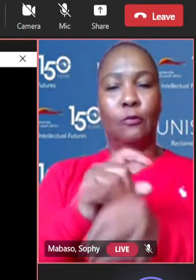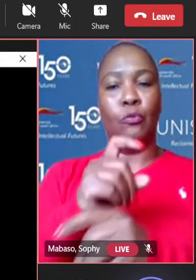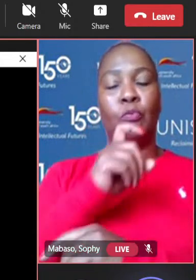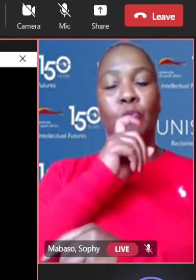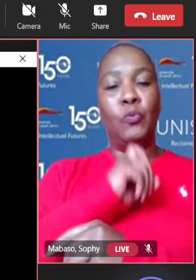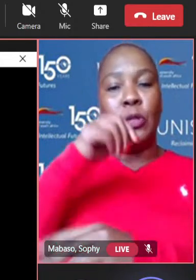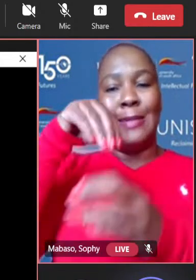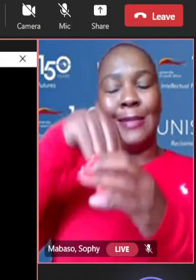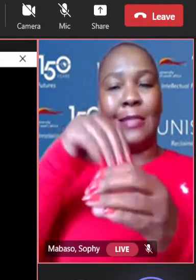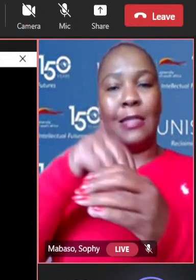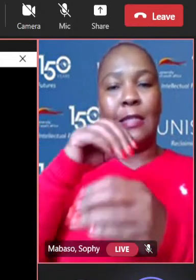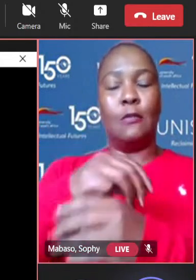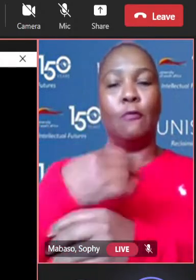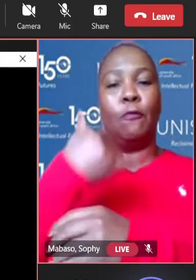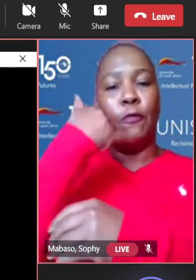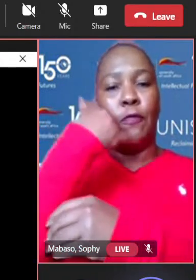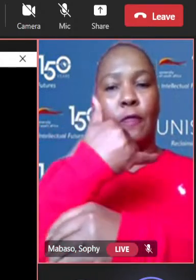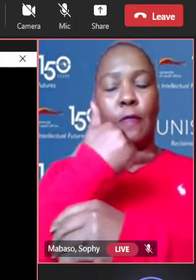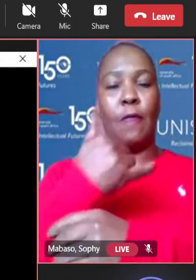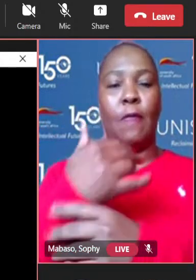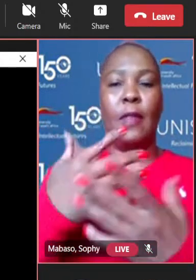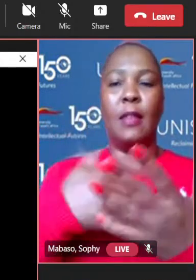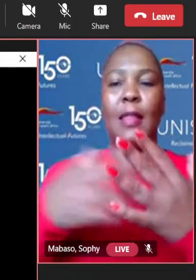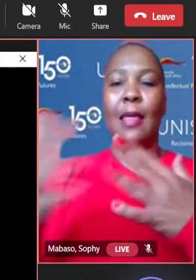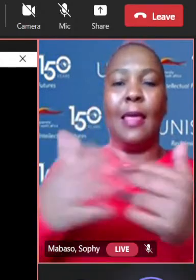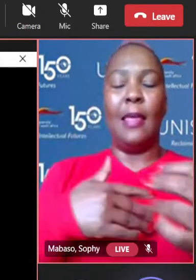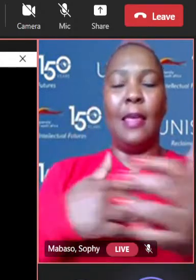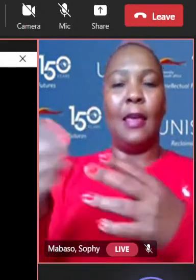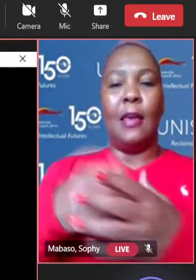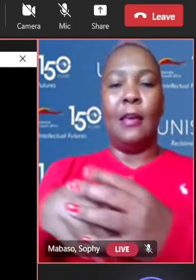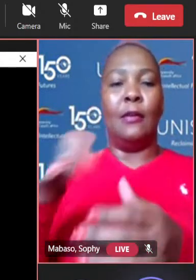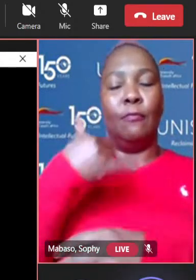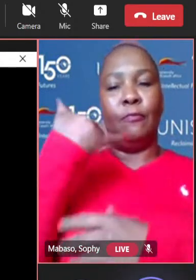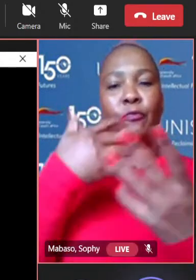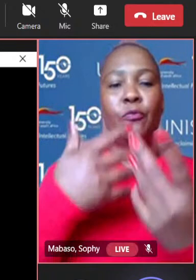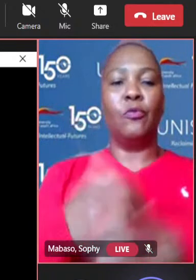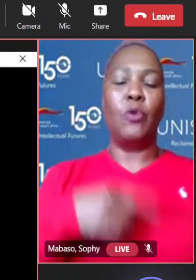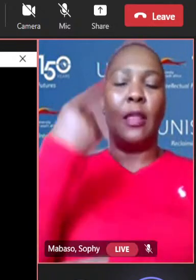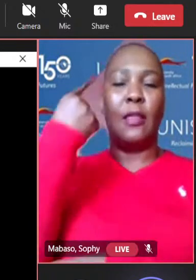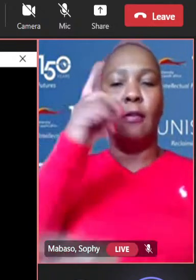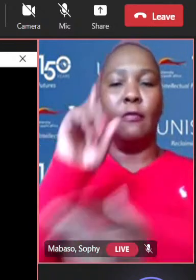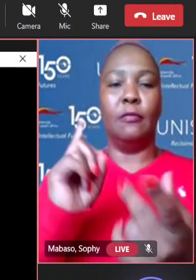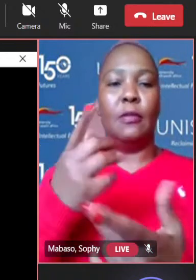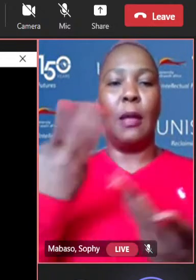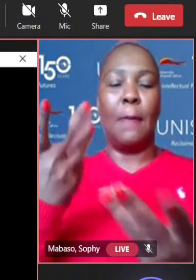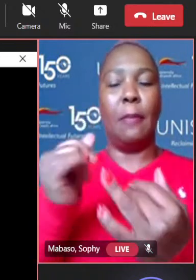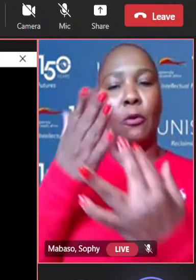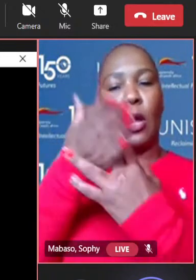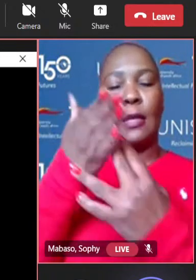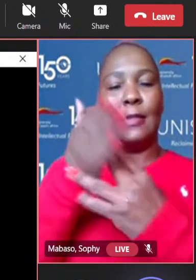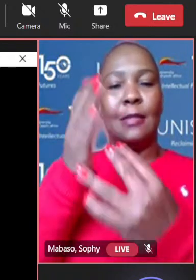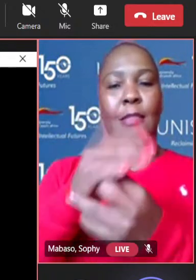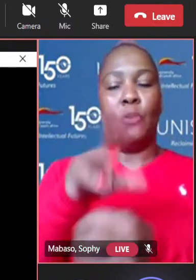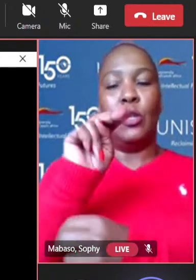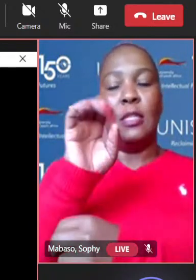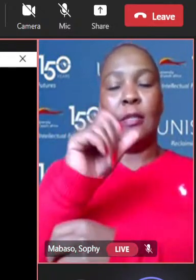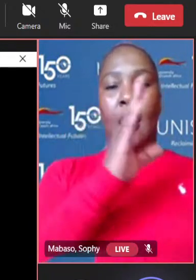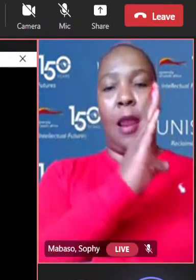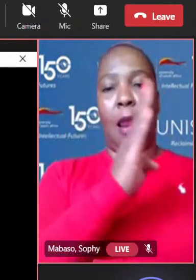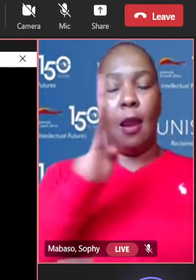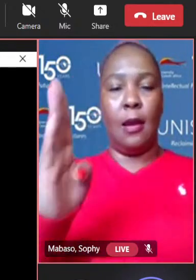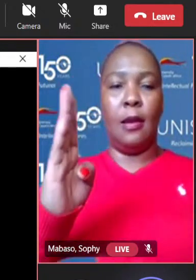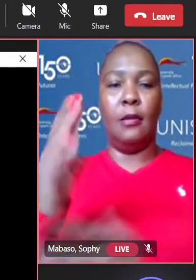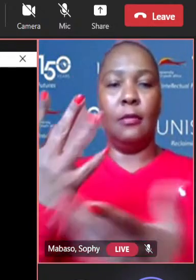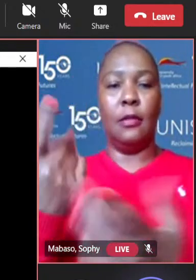tablets, and any other mobile devices. And you can also be able to access the Unisa Library on